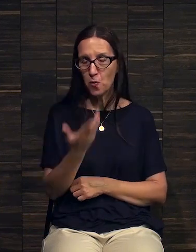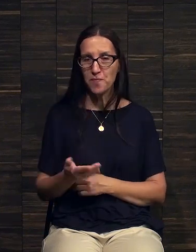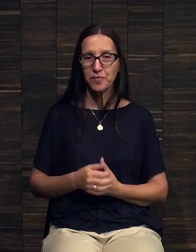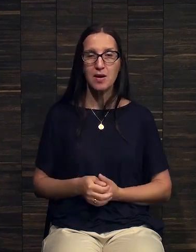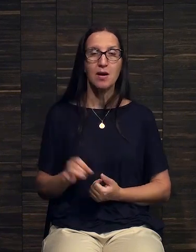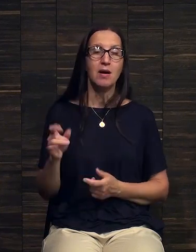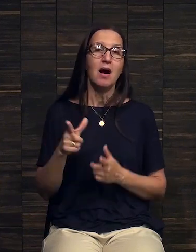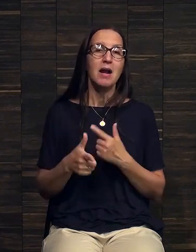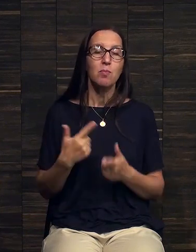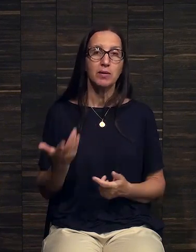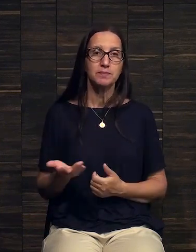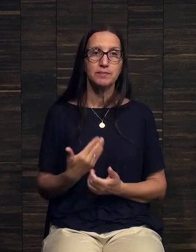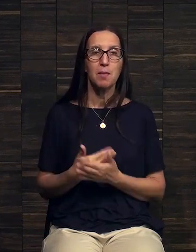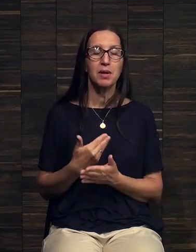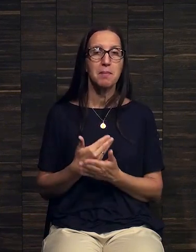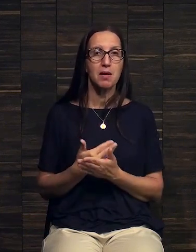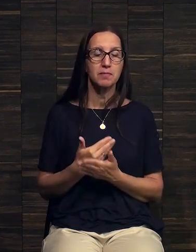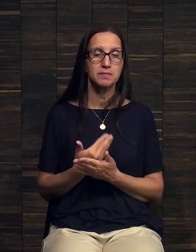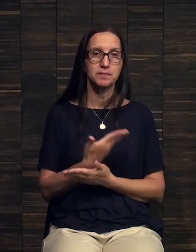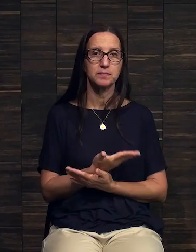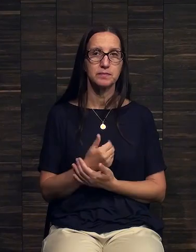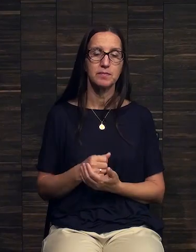face. Or